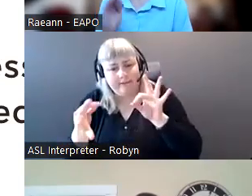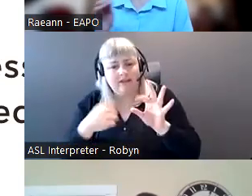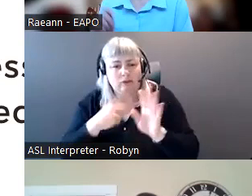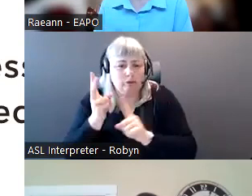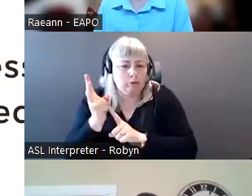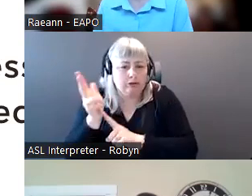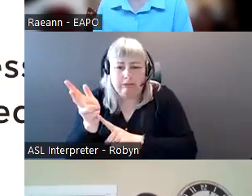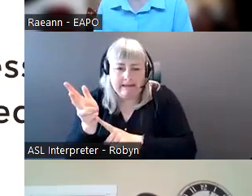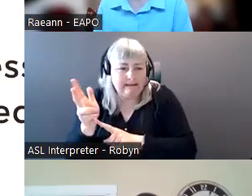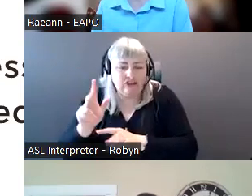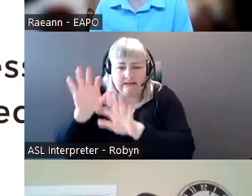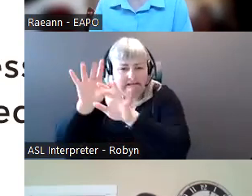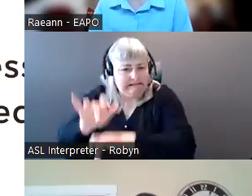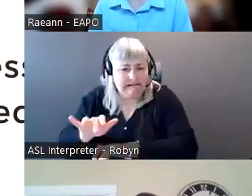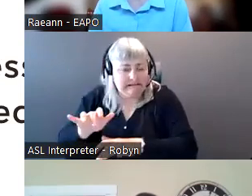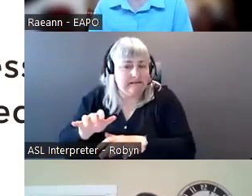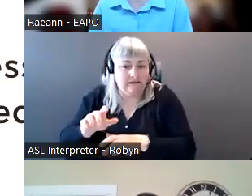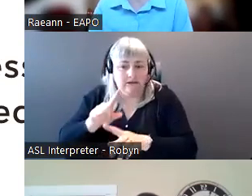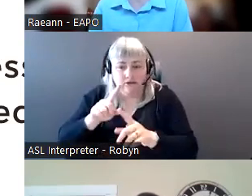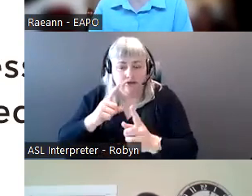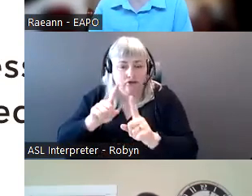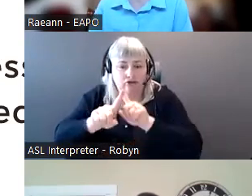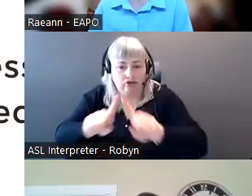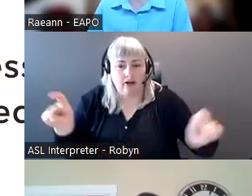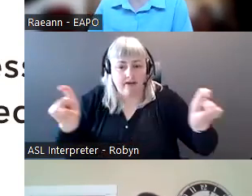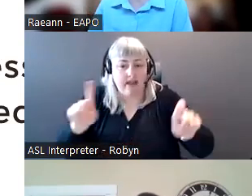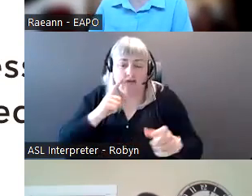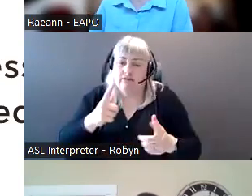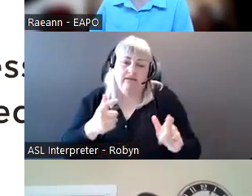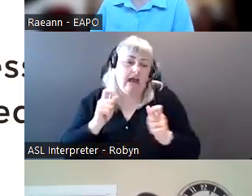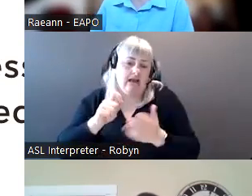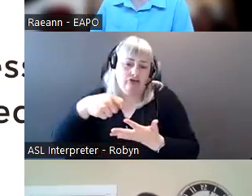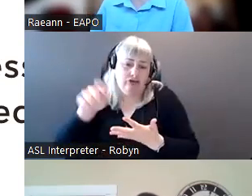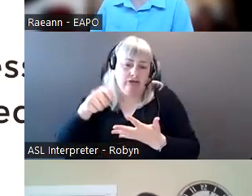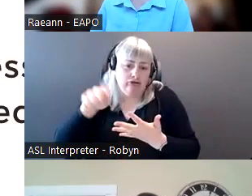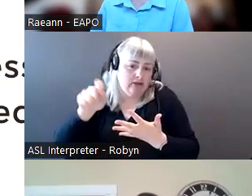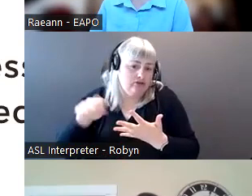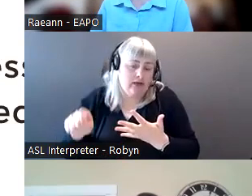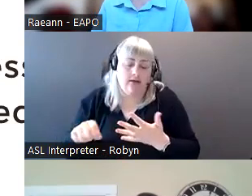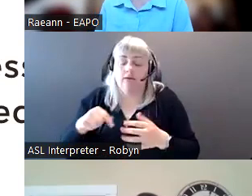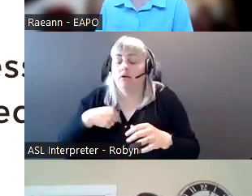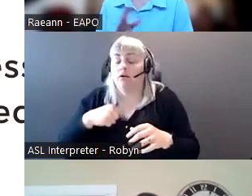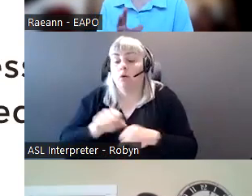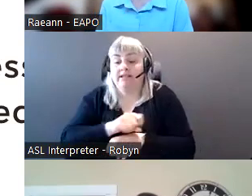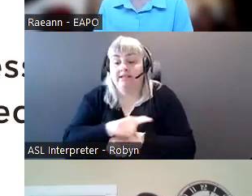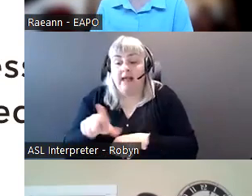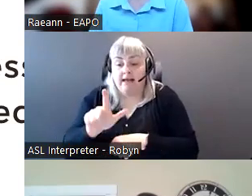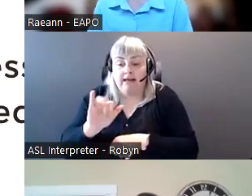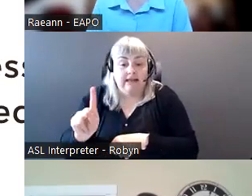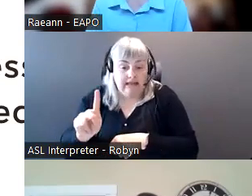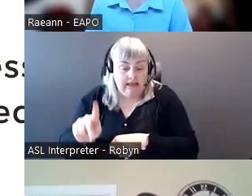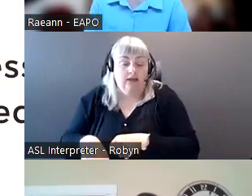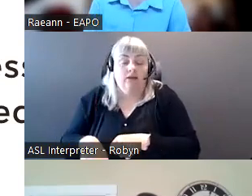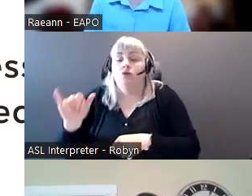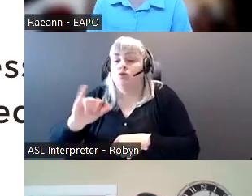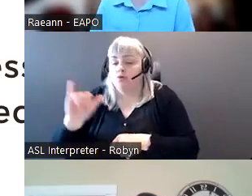It's a quick, checkbox. We'll send a link in a follow-up email, but also as at the end of the session, there's a